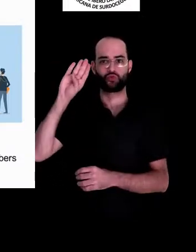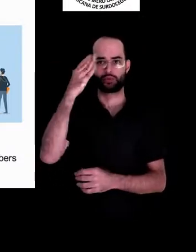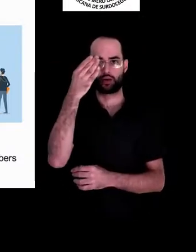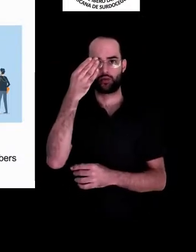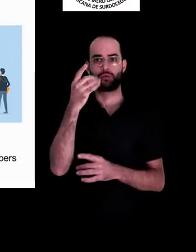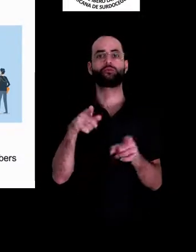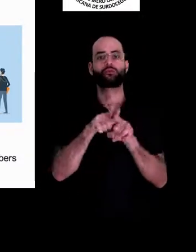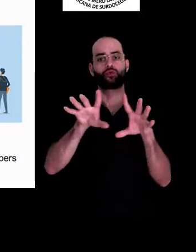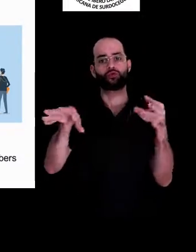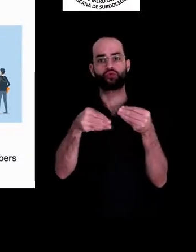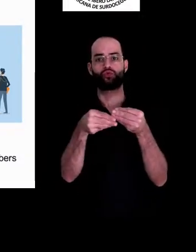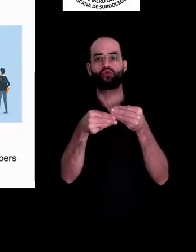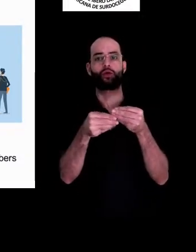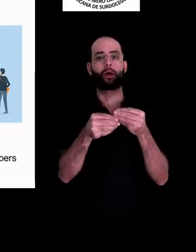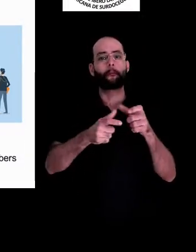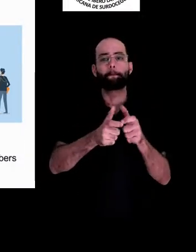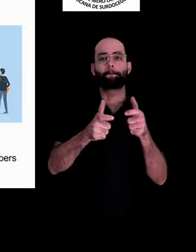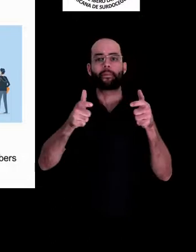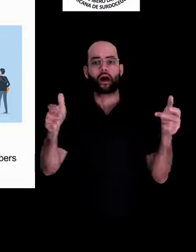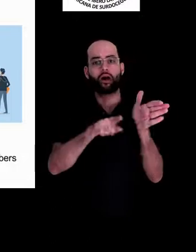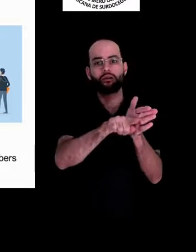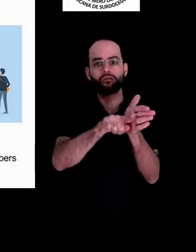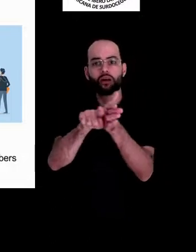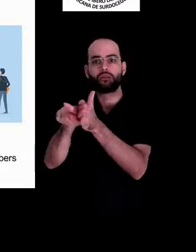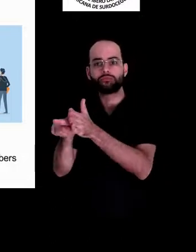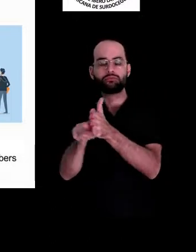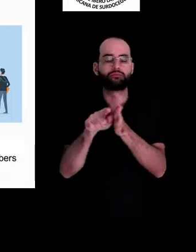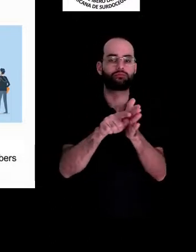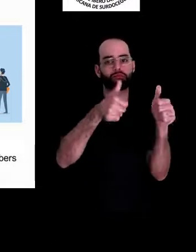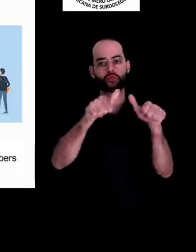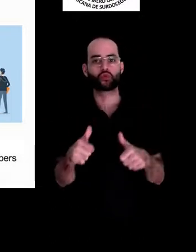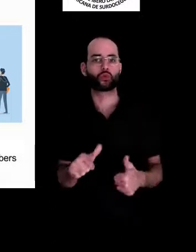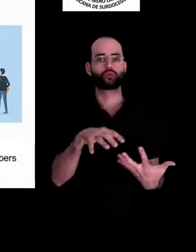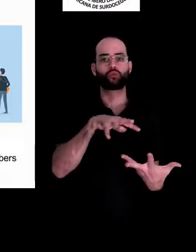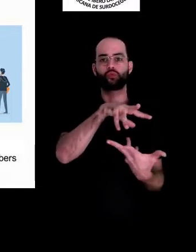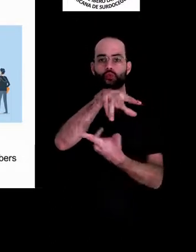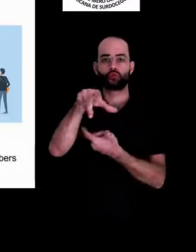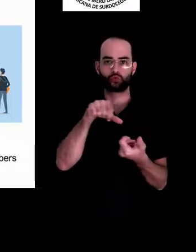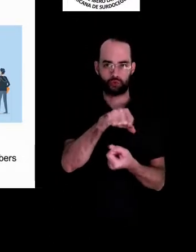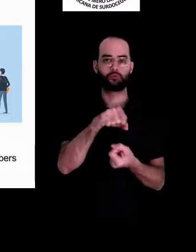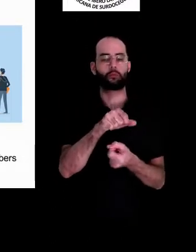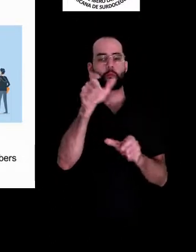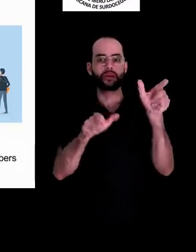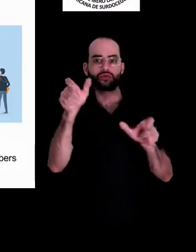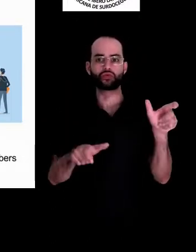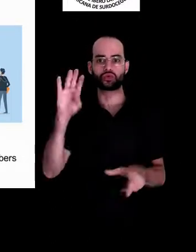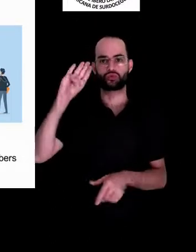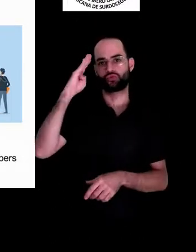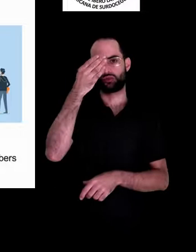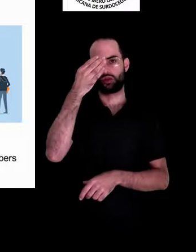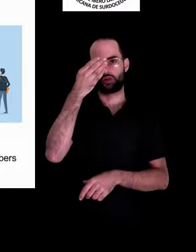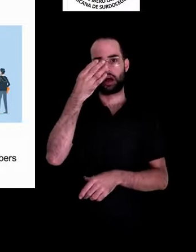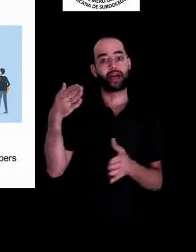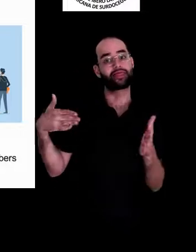blue. A line below, in black ink, centered, is written,